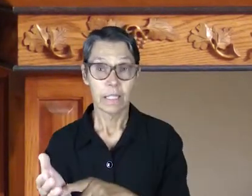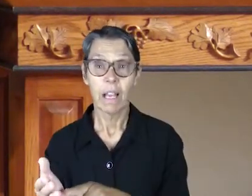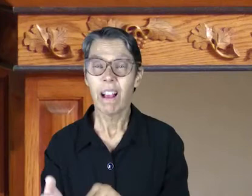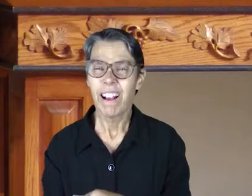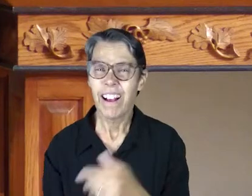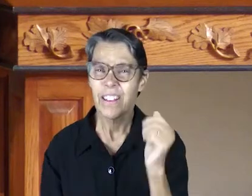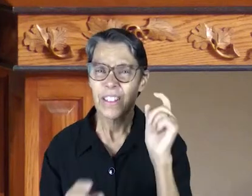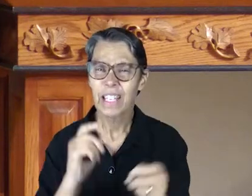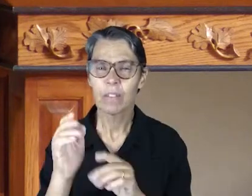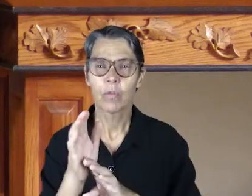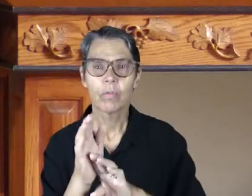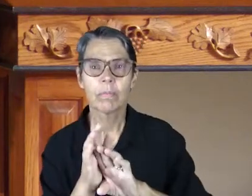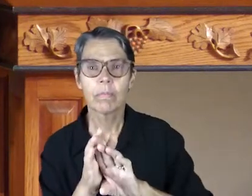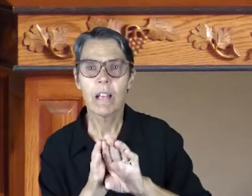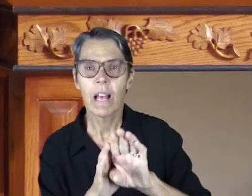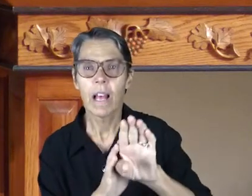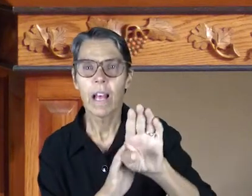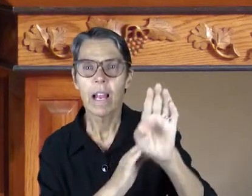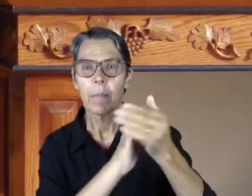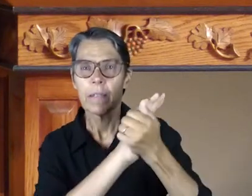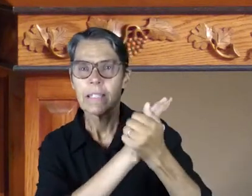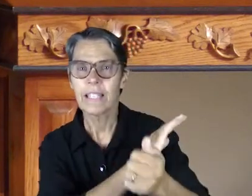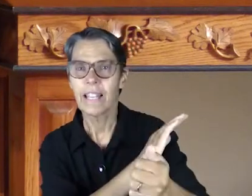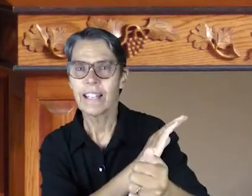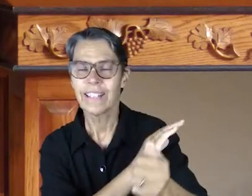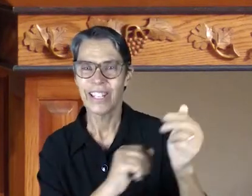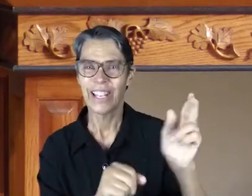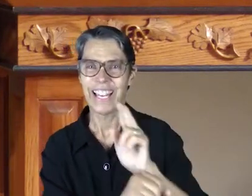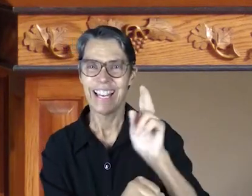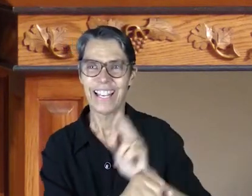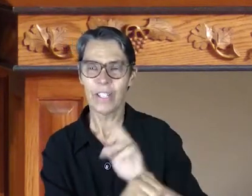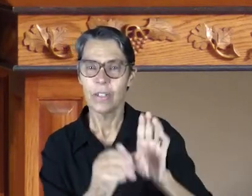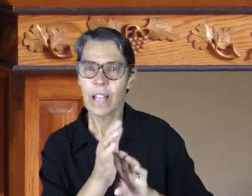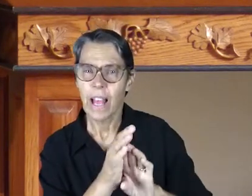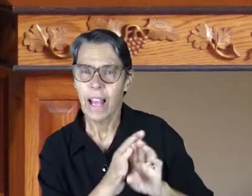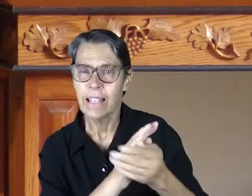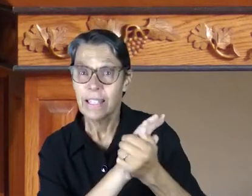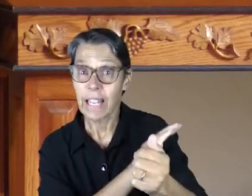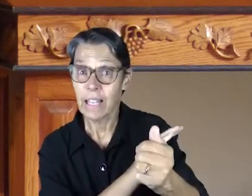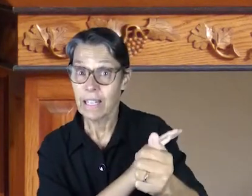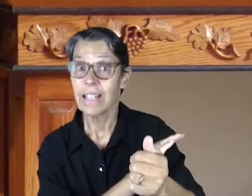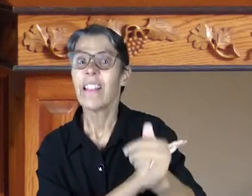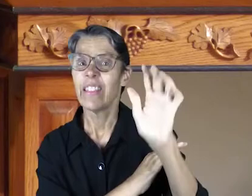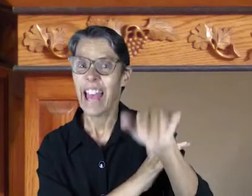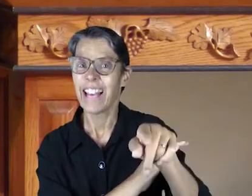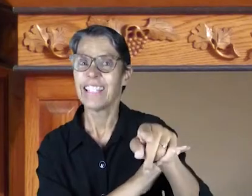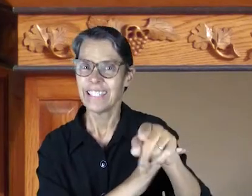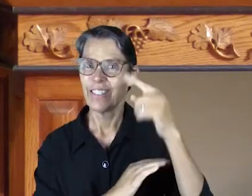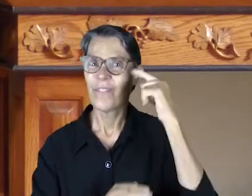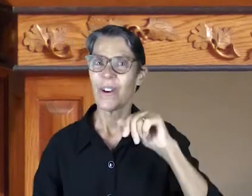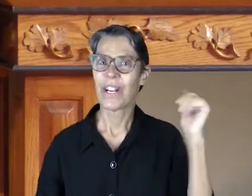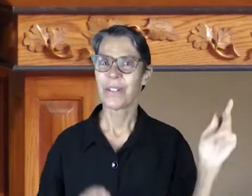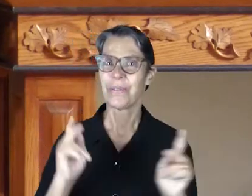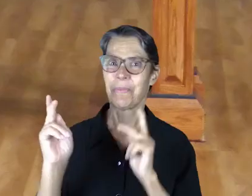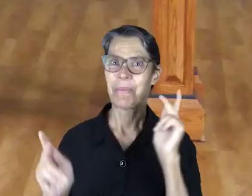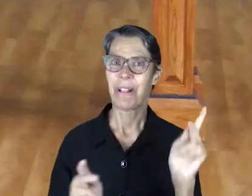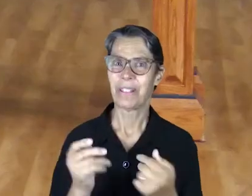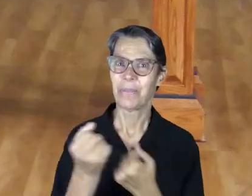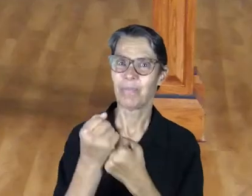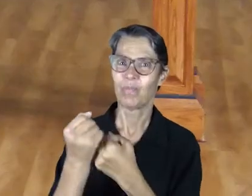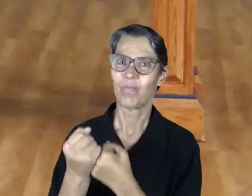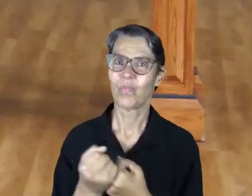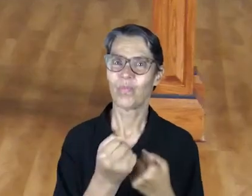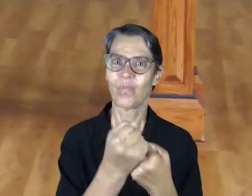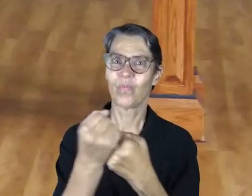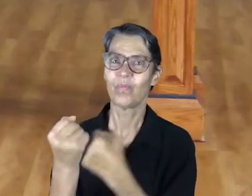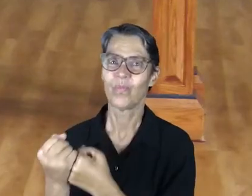development of a skill and a willingness to use that developed skill for the good of others.